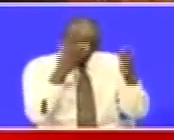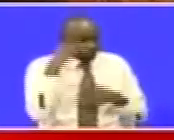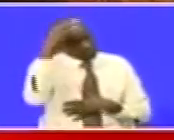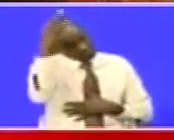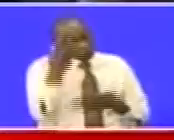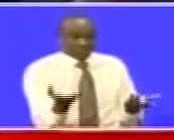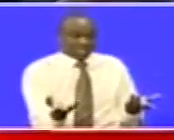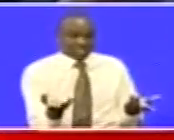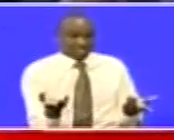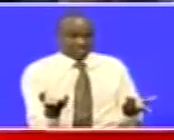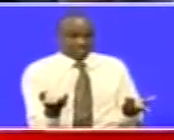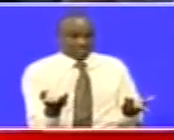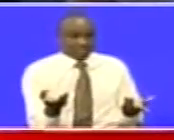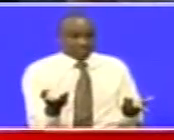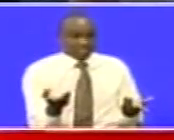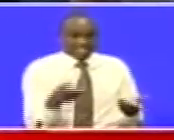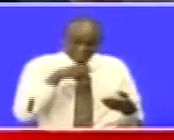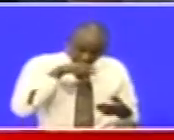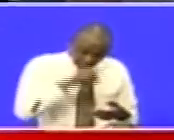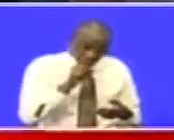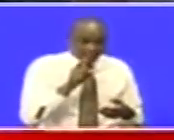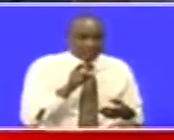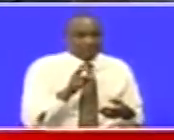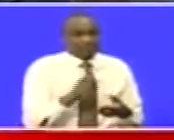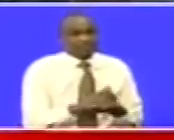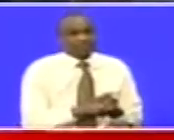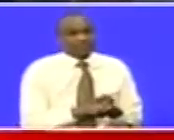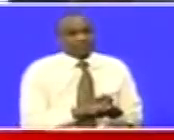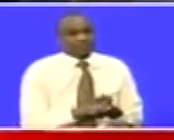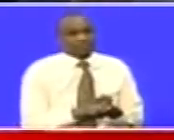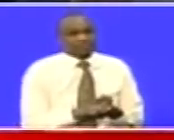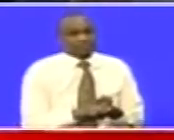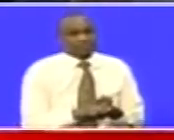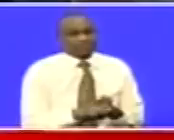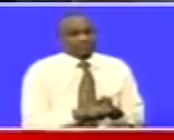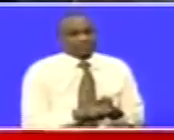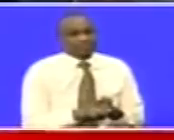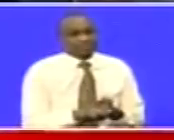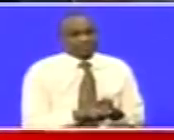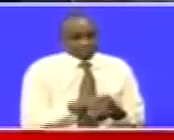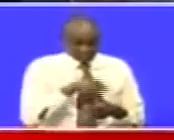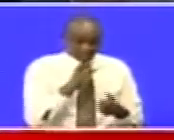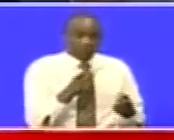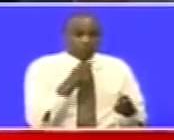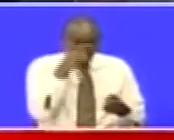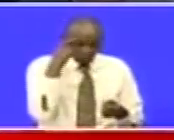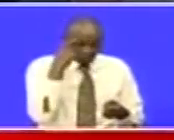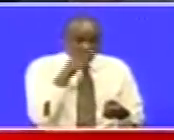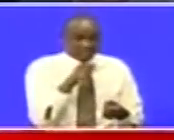future, the appeals will not be read at nugatory, my lord, your ladyship,